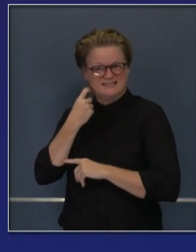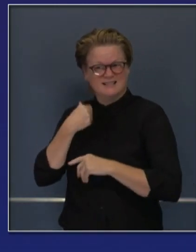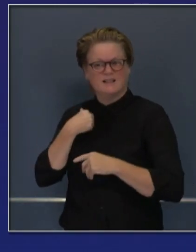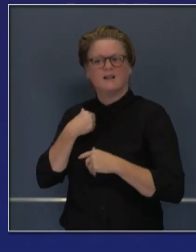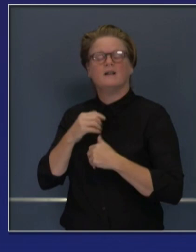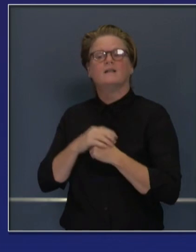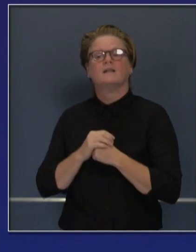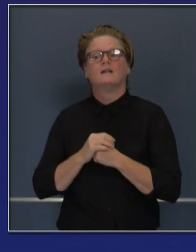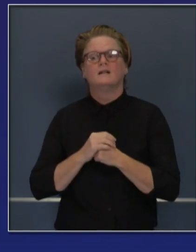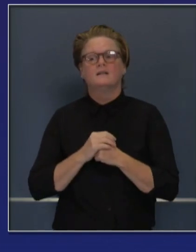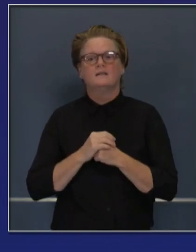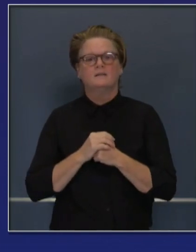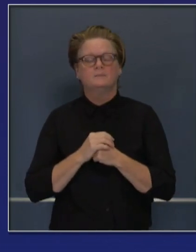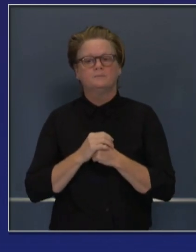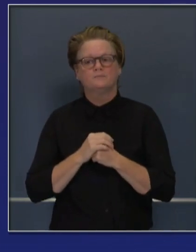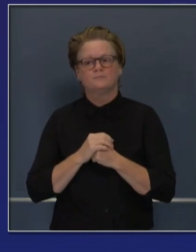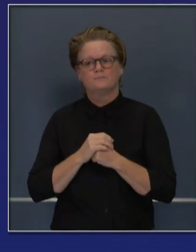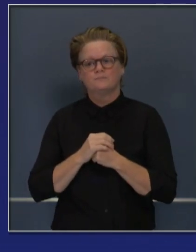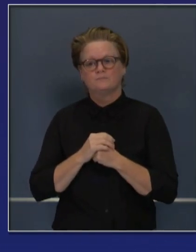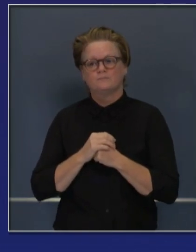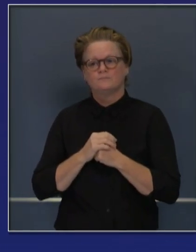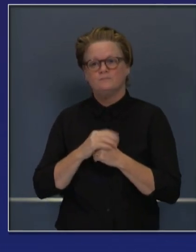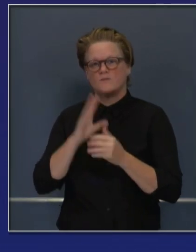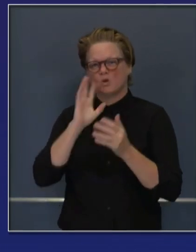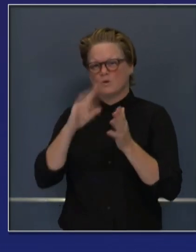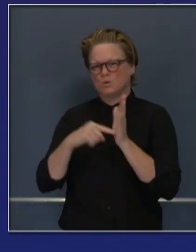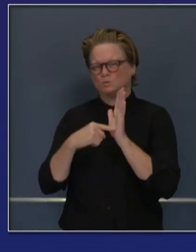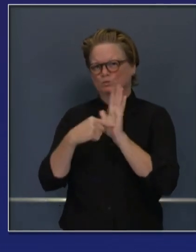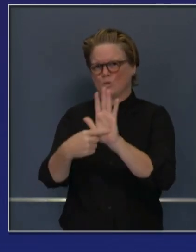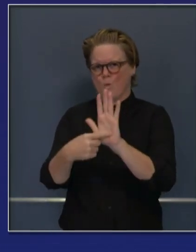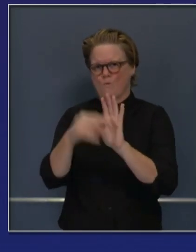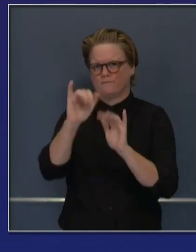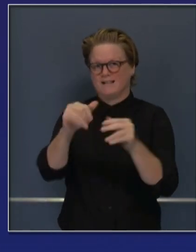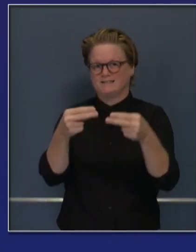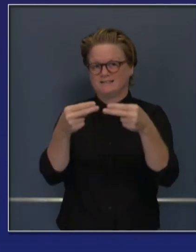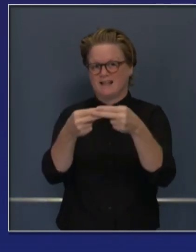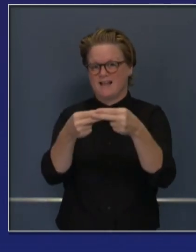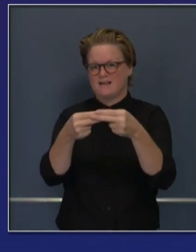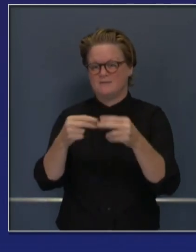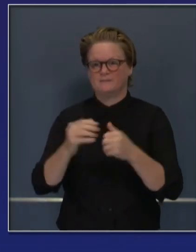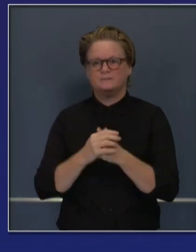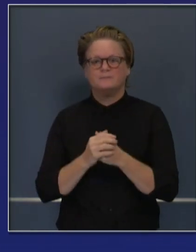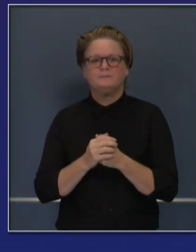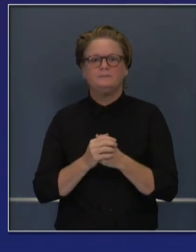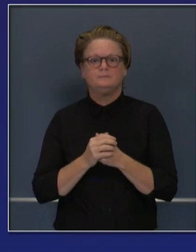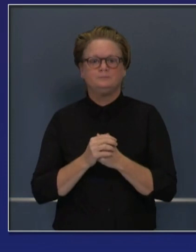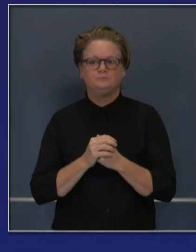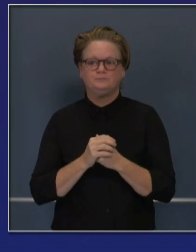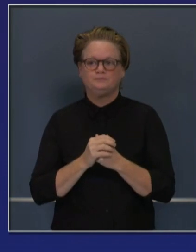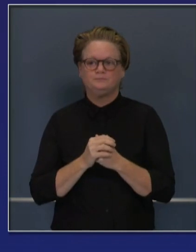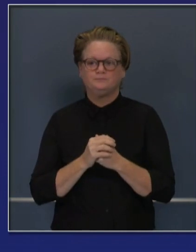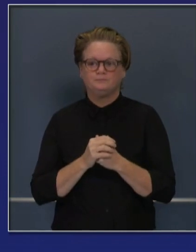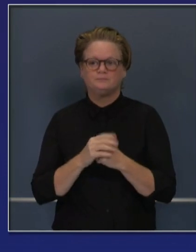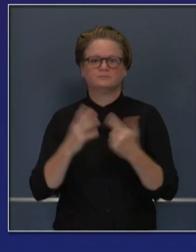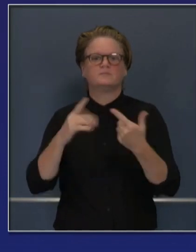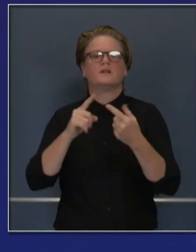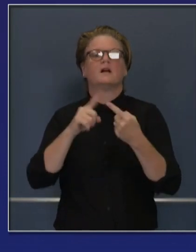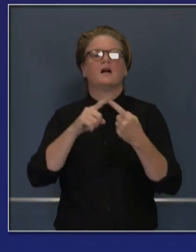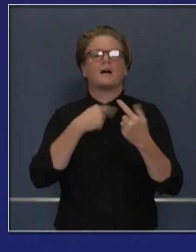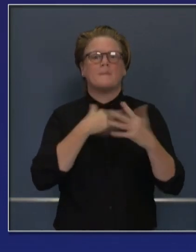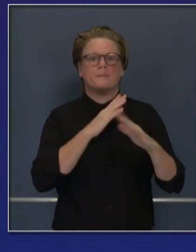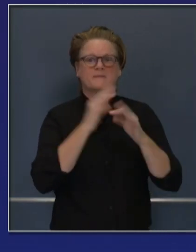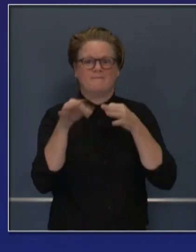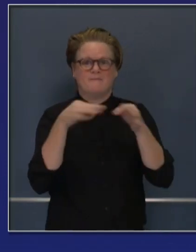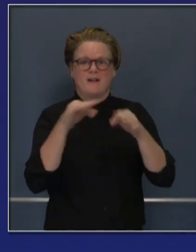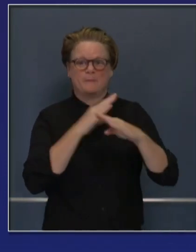data collection yesterday. Isolation, this is profoundly important. Prevention's one thing. Testing, what's the purpose of